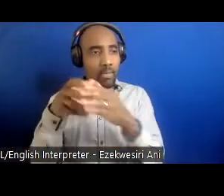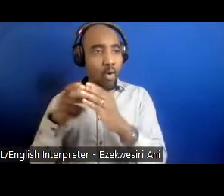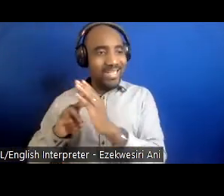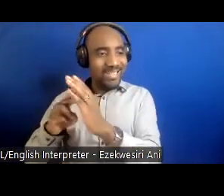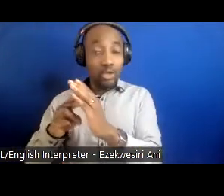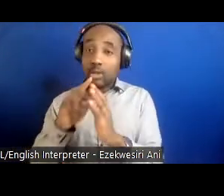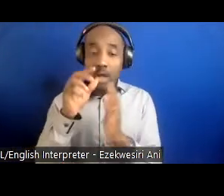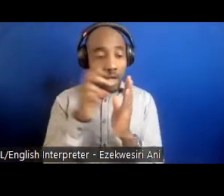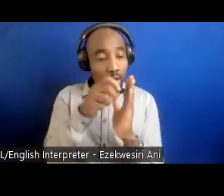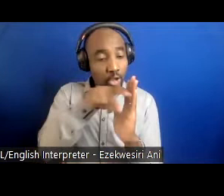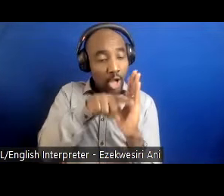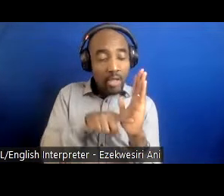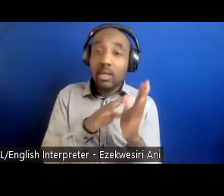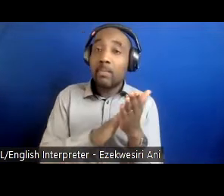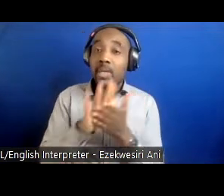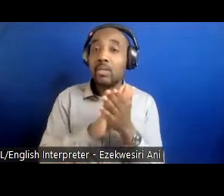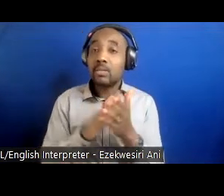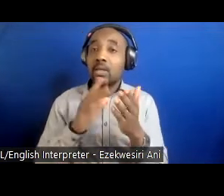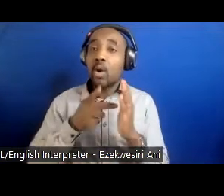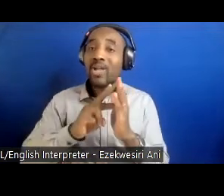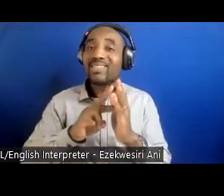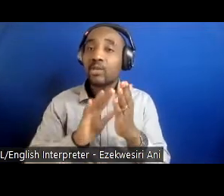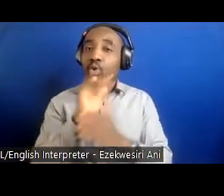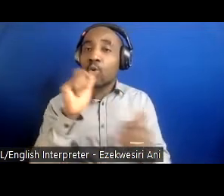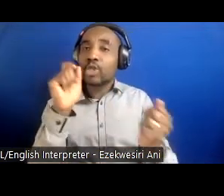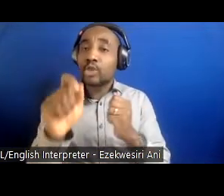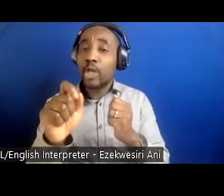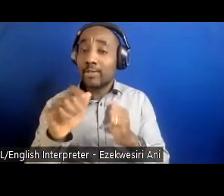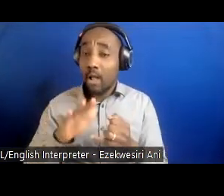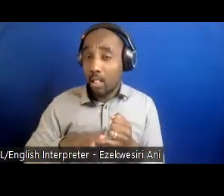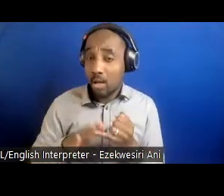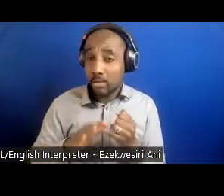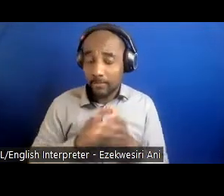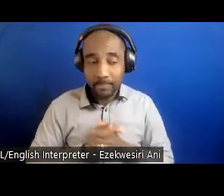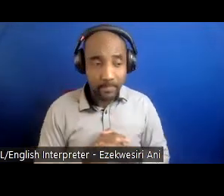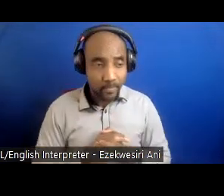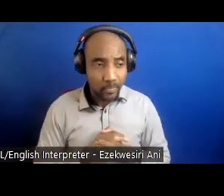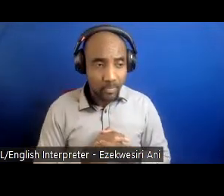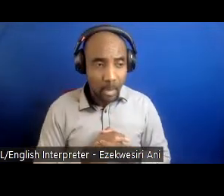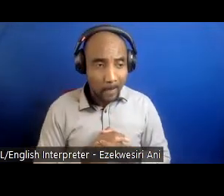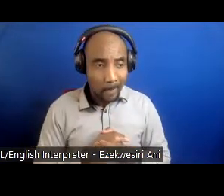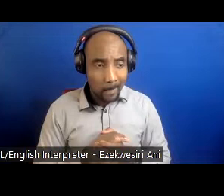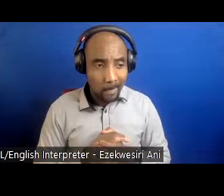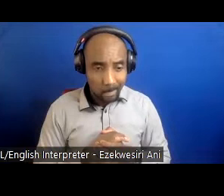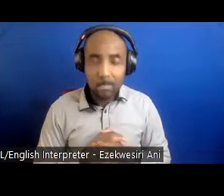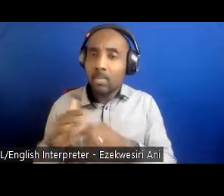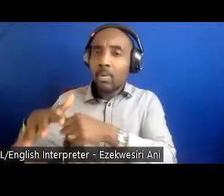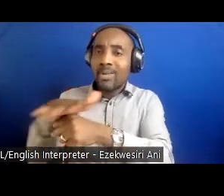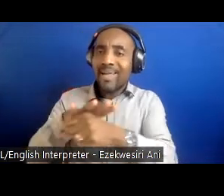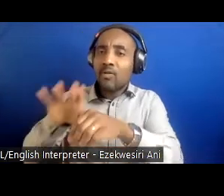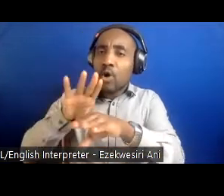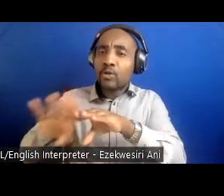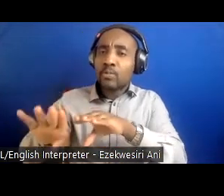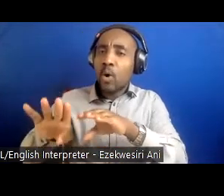towards changing organisational culture. And finally, we have seen huge steps taken by the sector to respect and relate